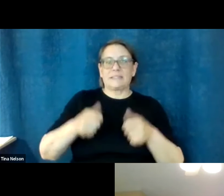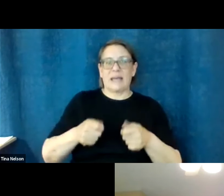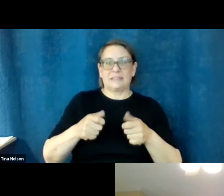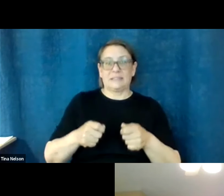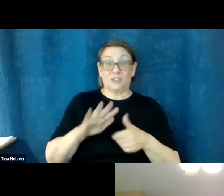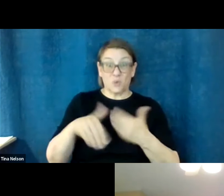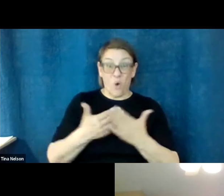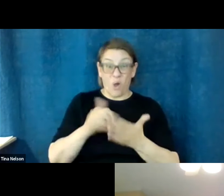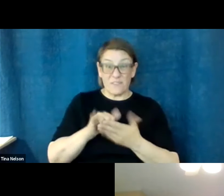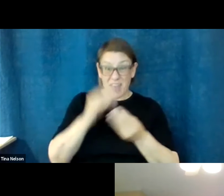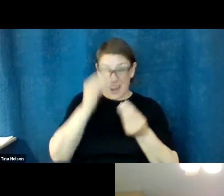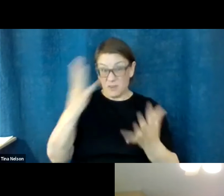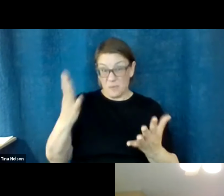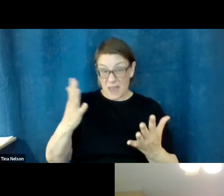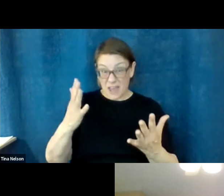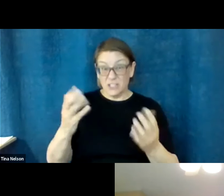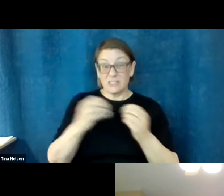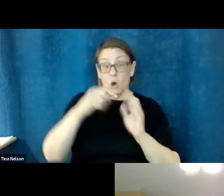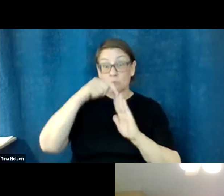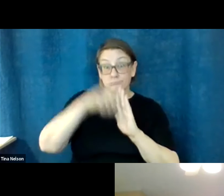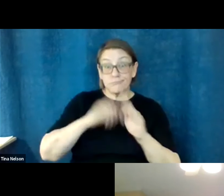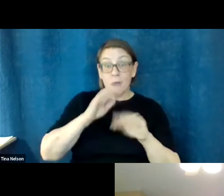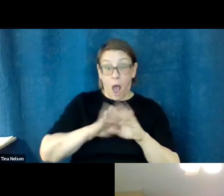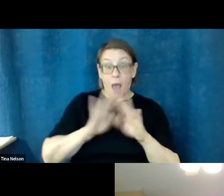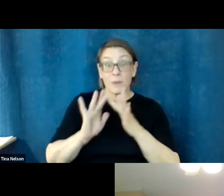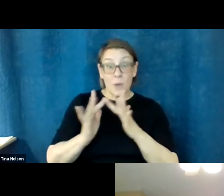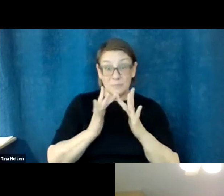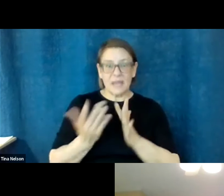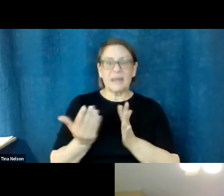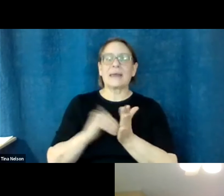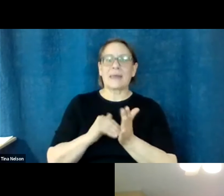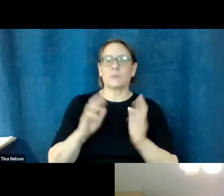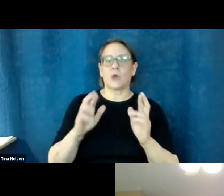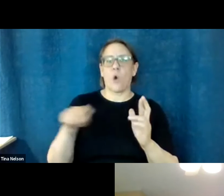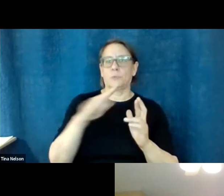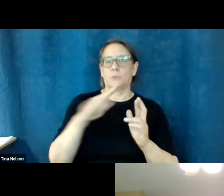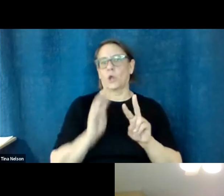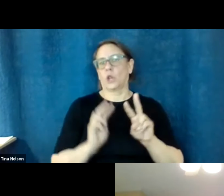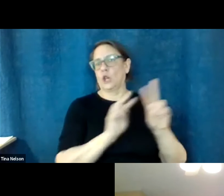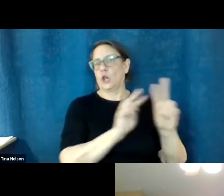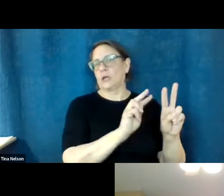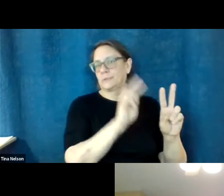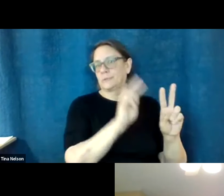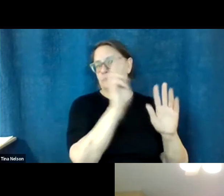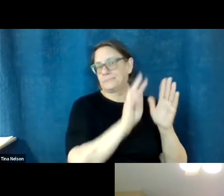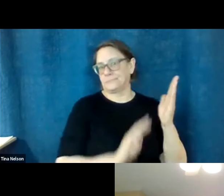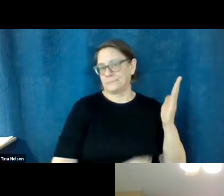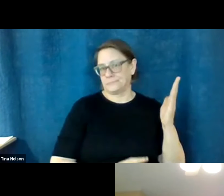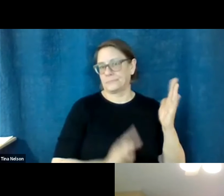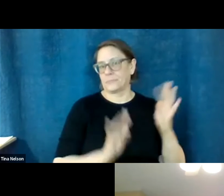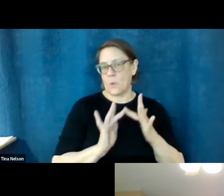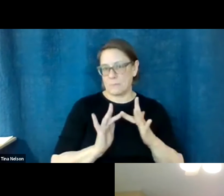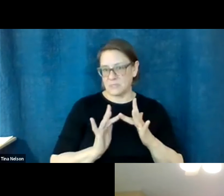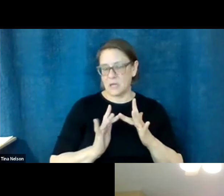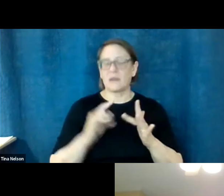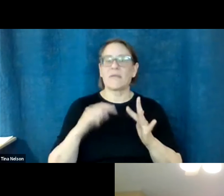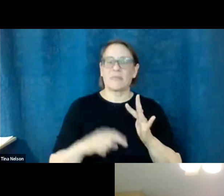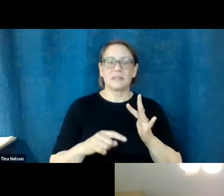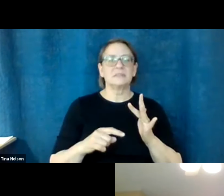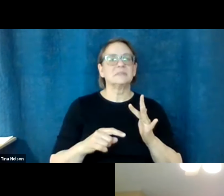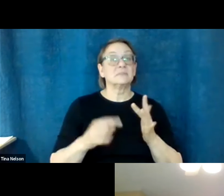information is broken down in greater detail on our website. Again, we hope you have the opportunity to take a look at it. Um, and this is certainly